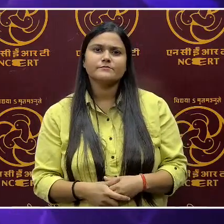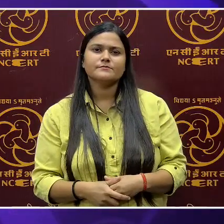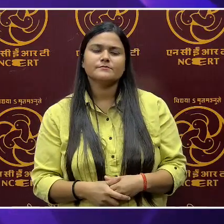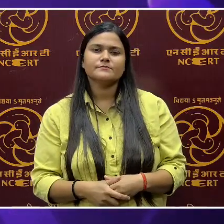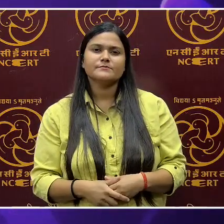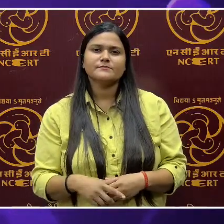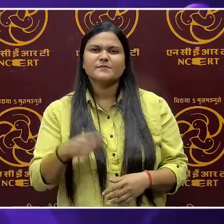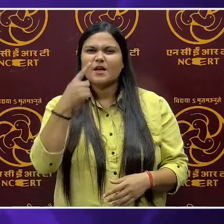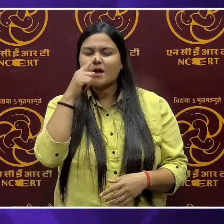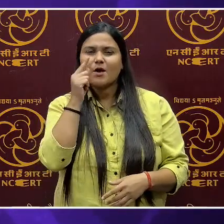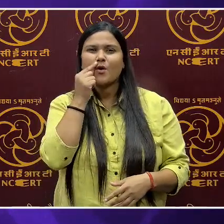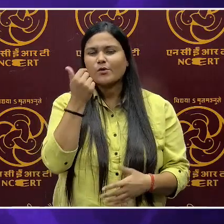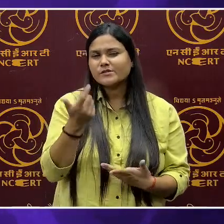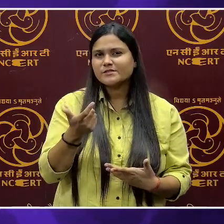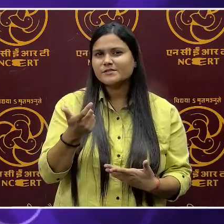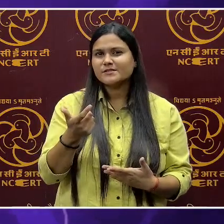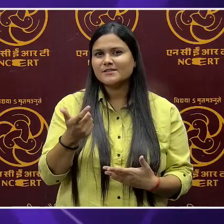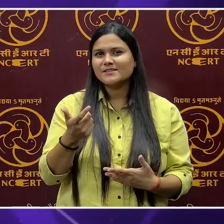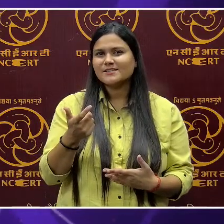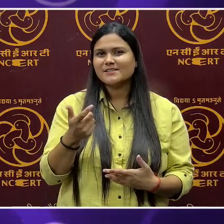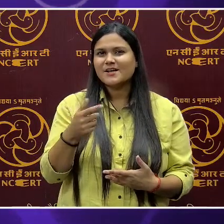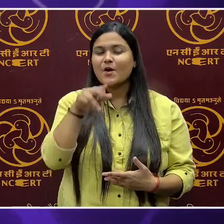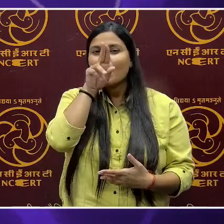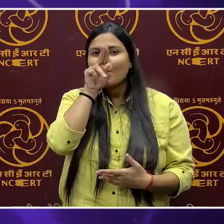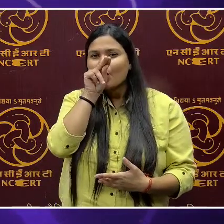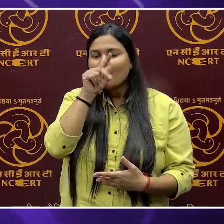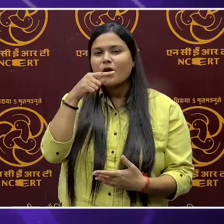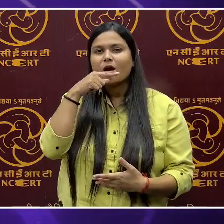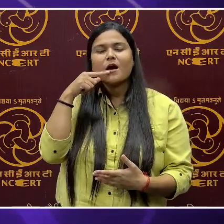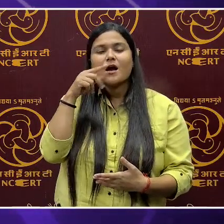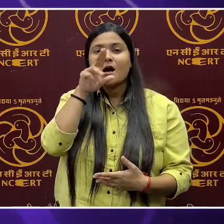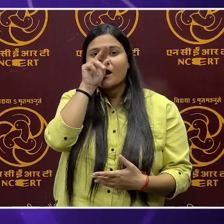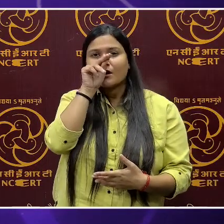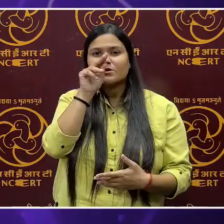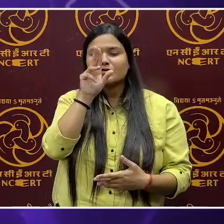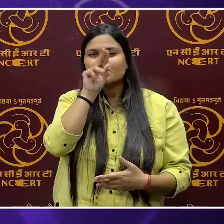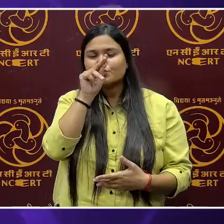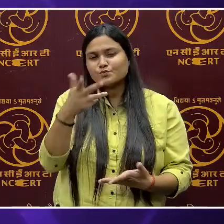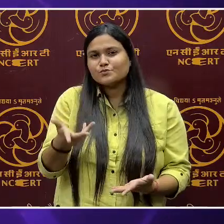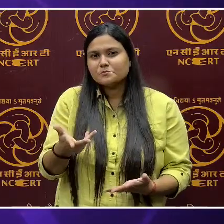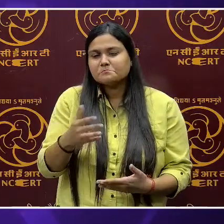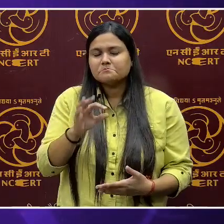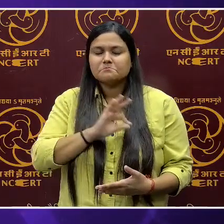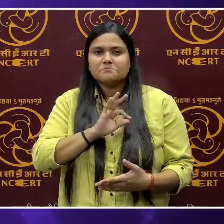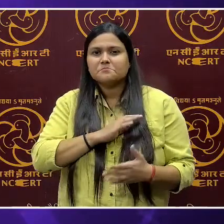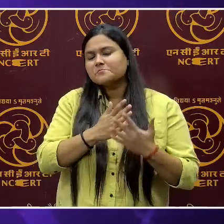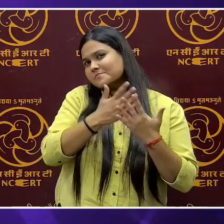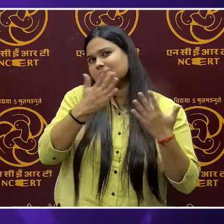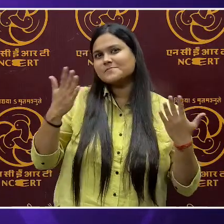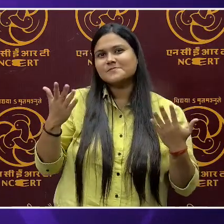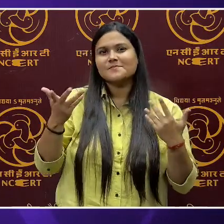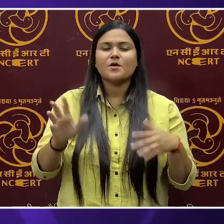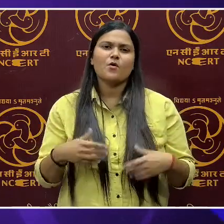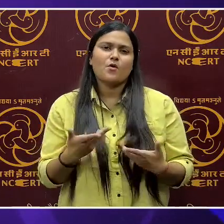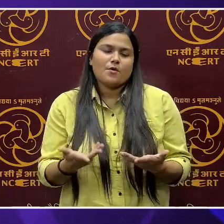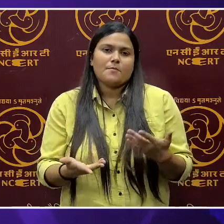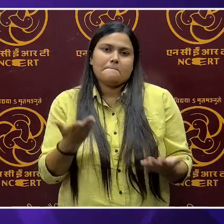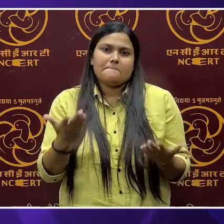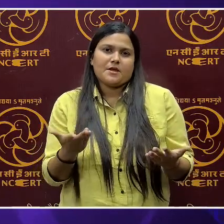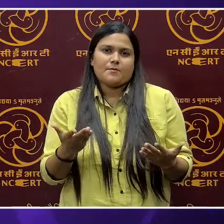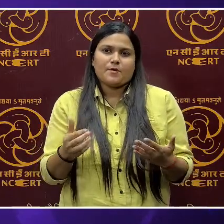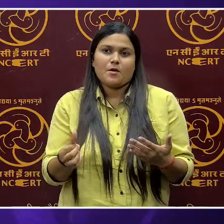or she is a chicken lover, or maybe this is a morning person